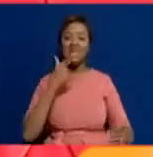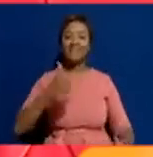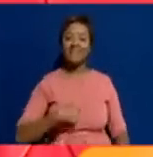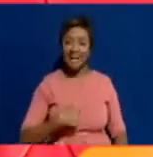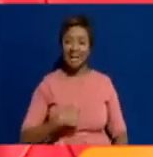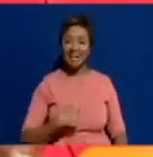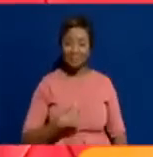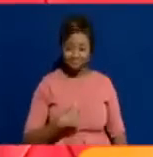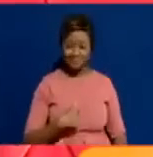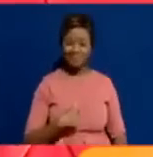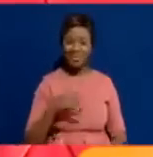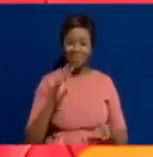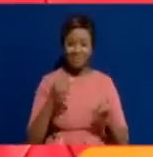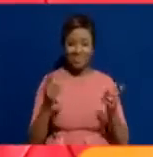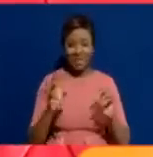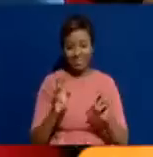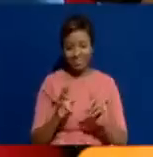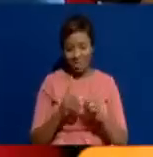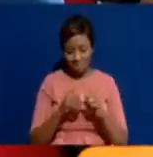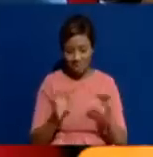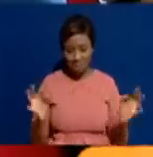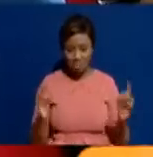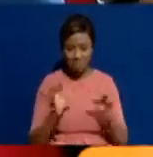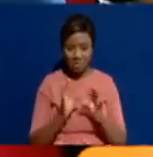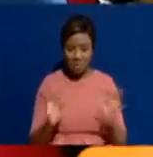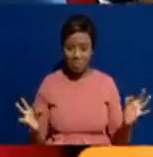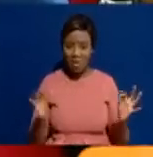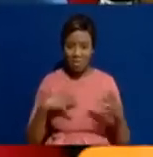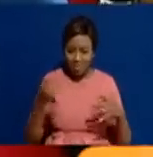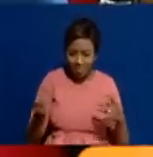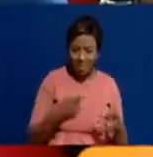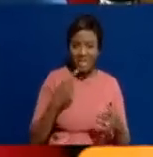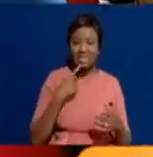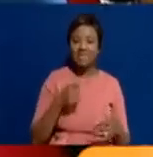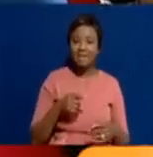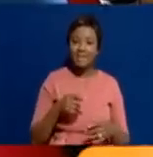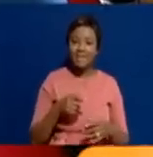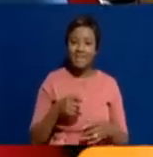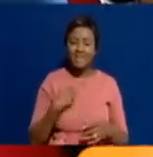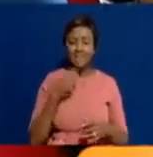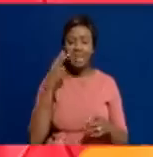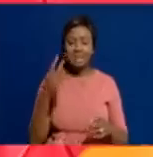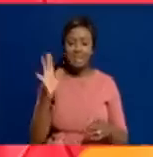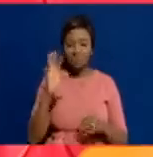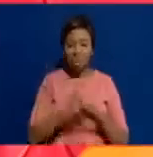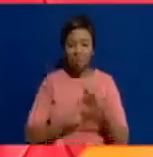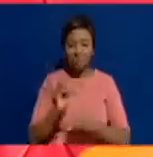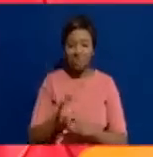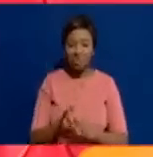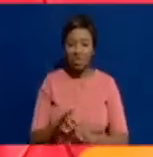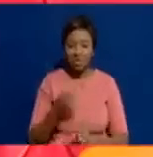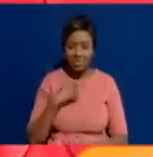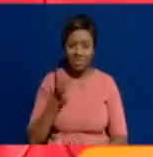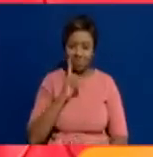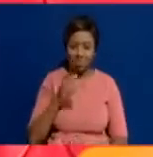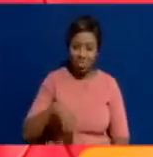next? So that's how the caption came about. So guys come to my inbox and they're like, Ruele, I saw your video and I'm going to the clinic